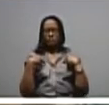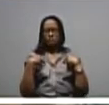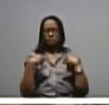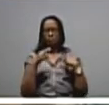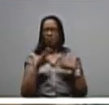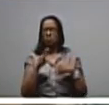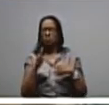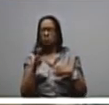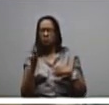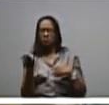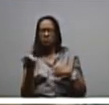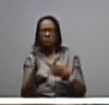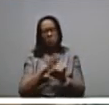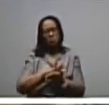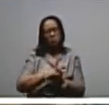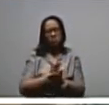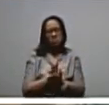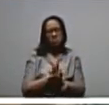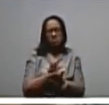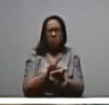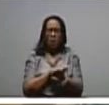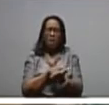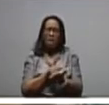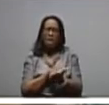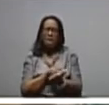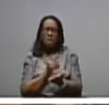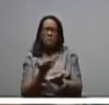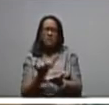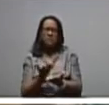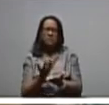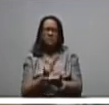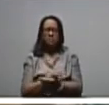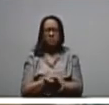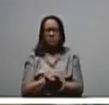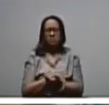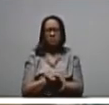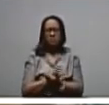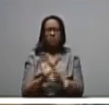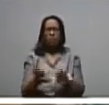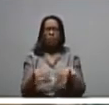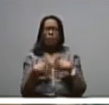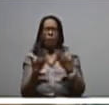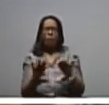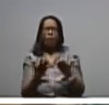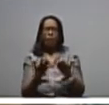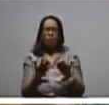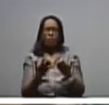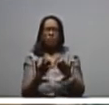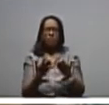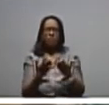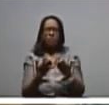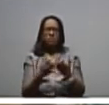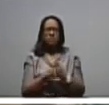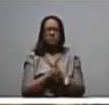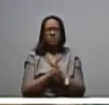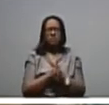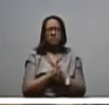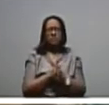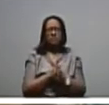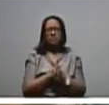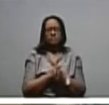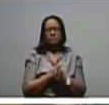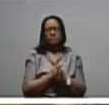today's sandwich is so beautiful that if you don't mind, I'm going to leave out the